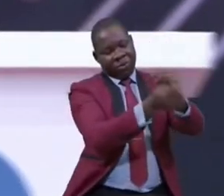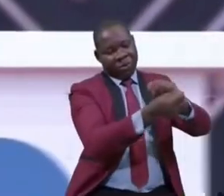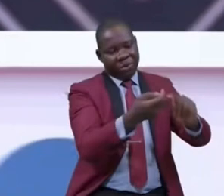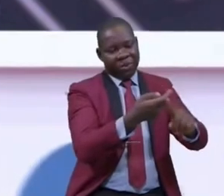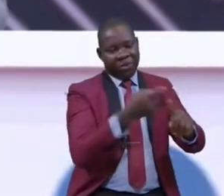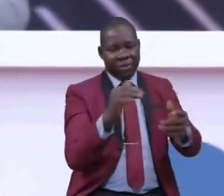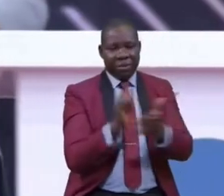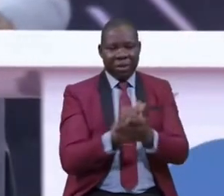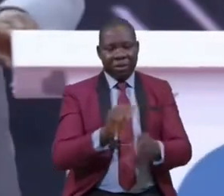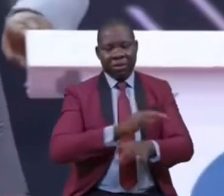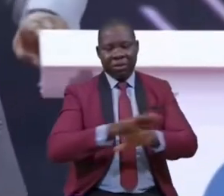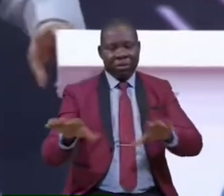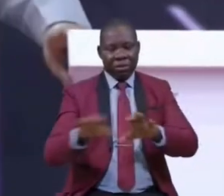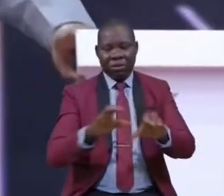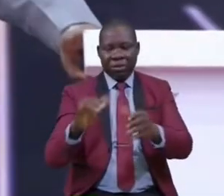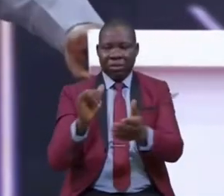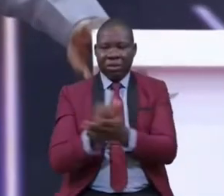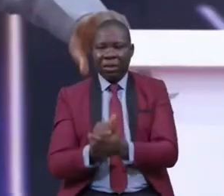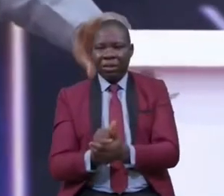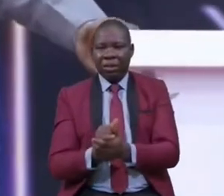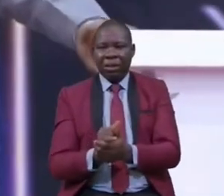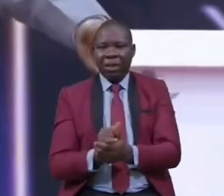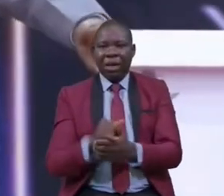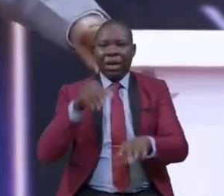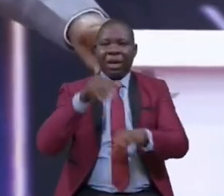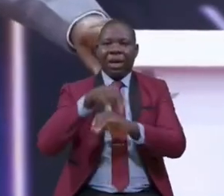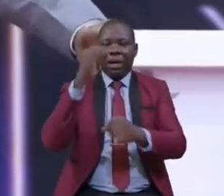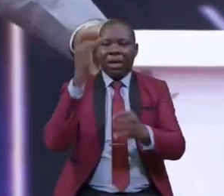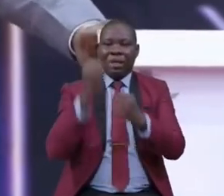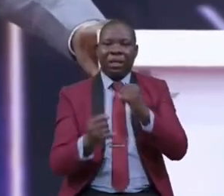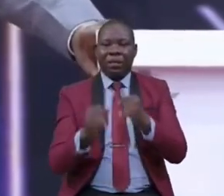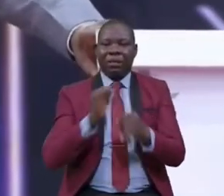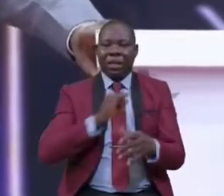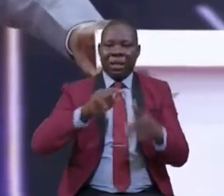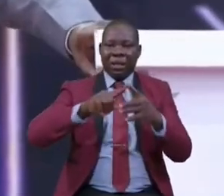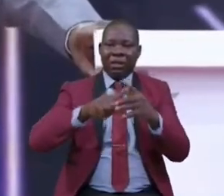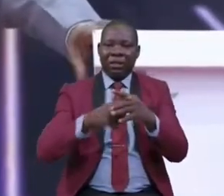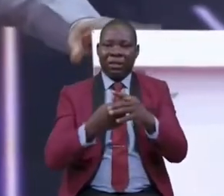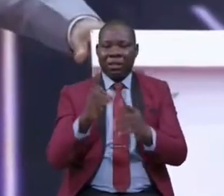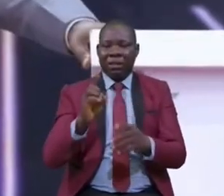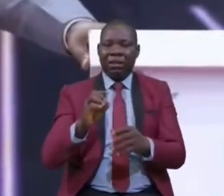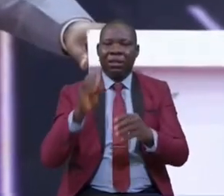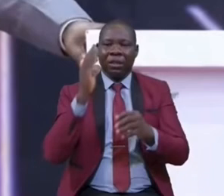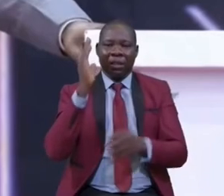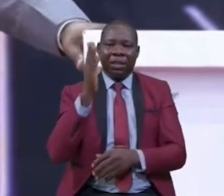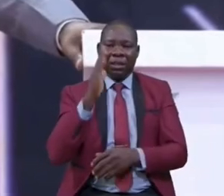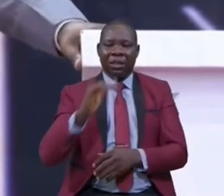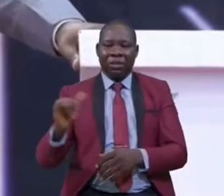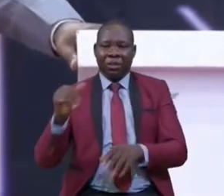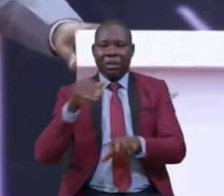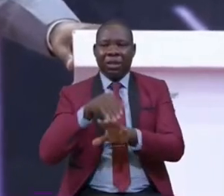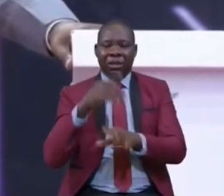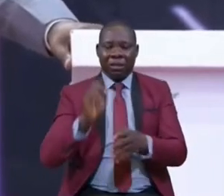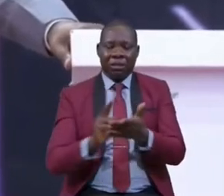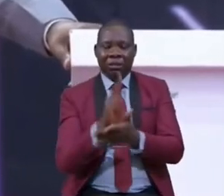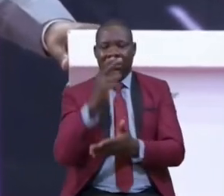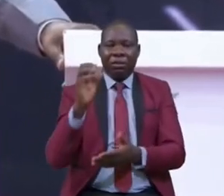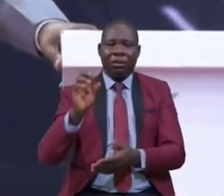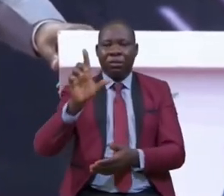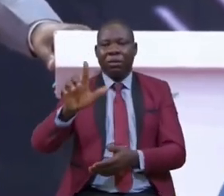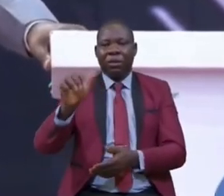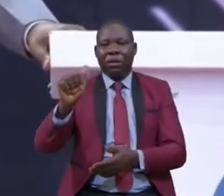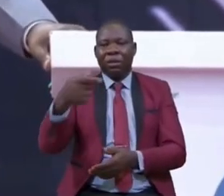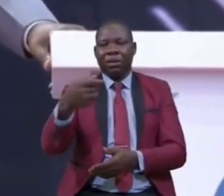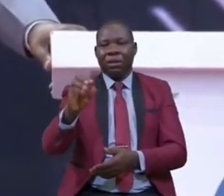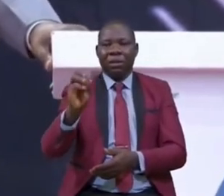do that. Eventually, I started lecturing at the University of Lagos.